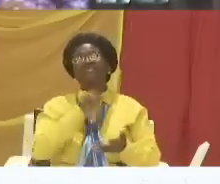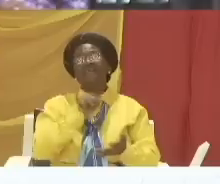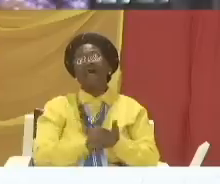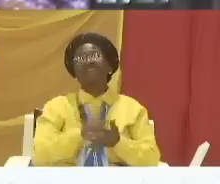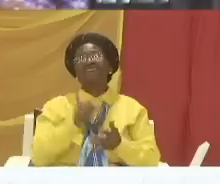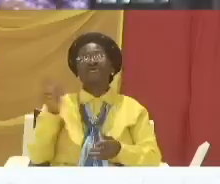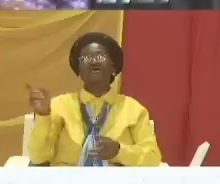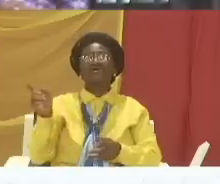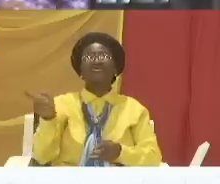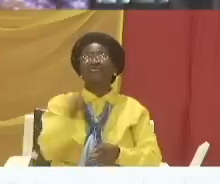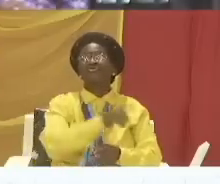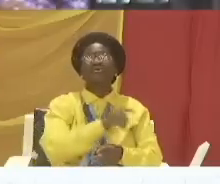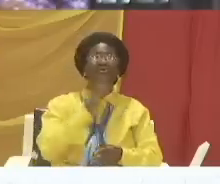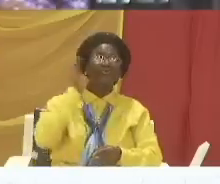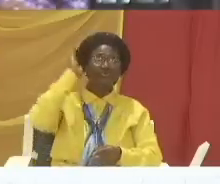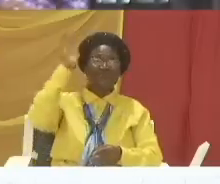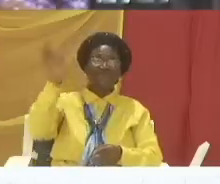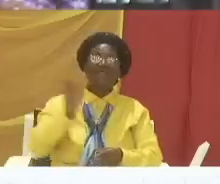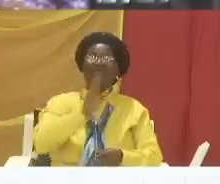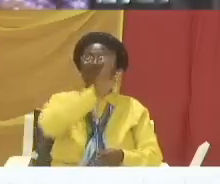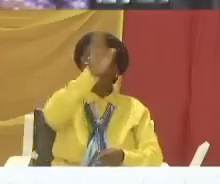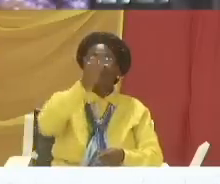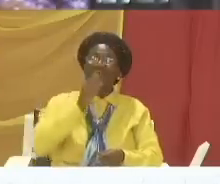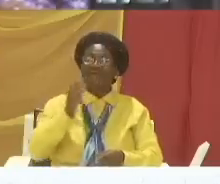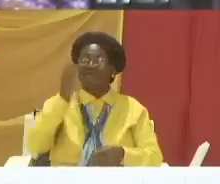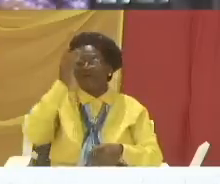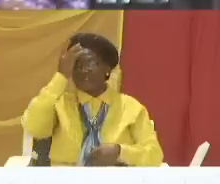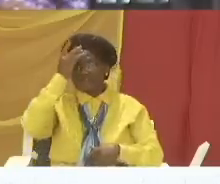I will be your personal